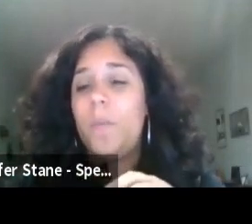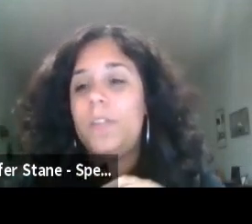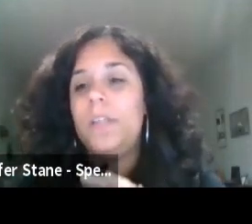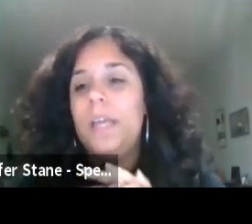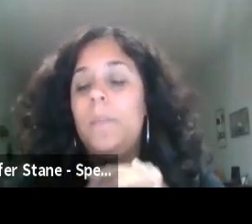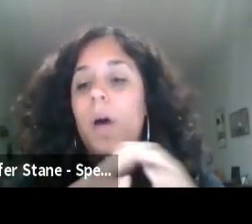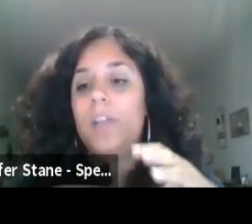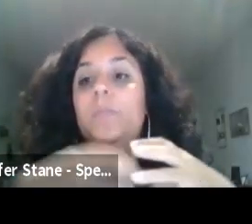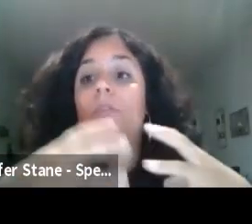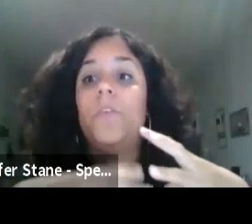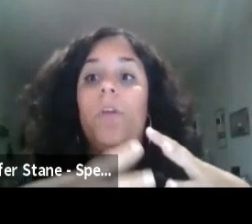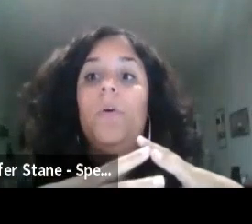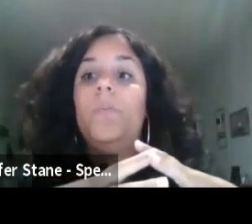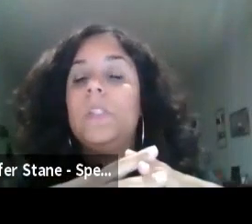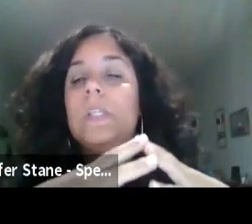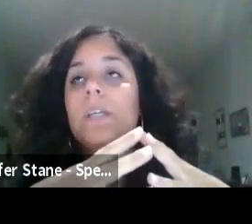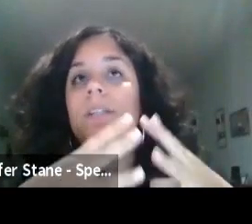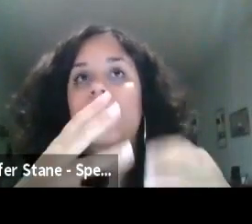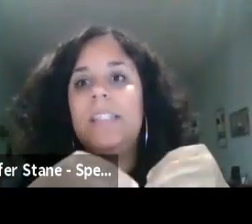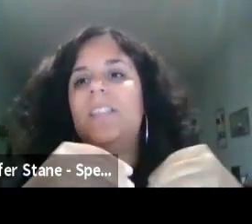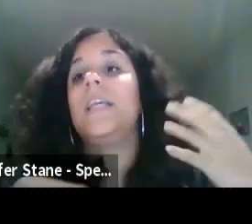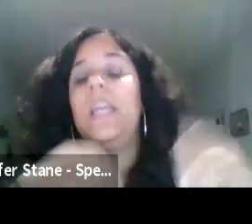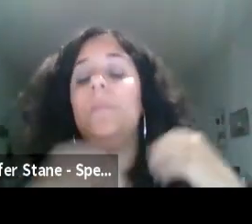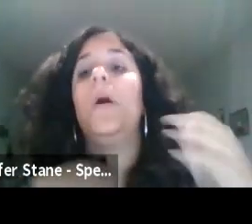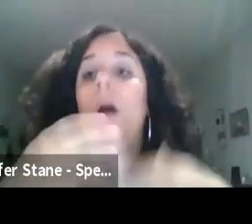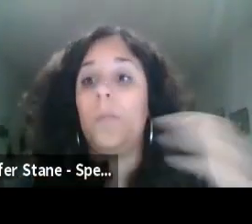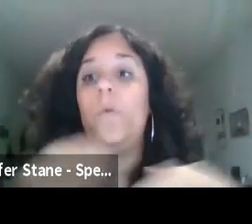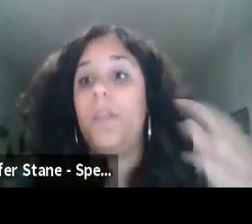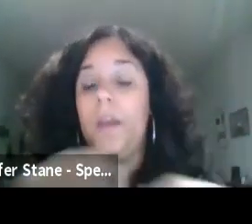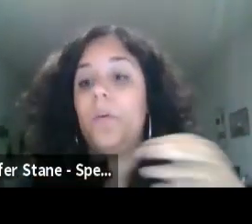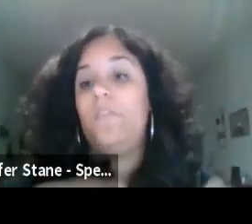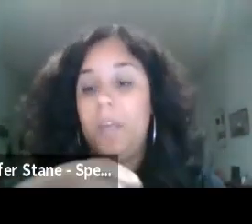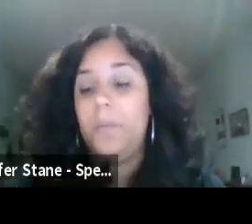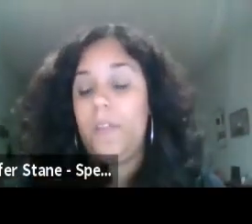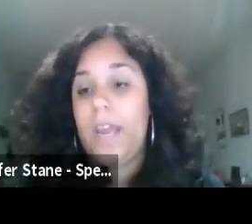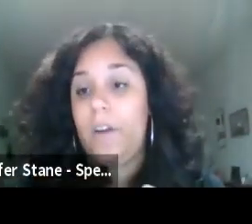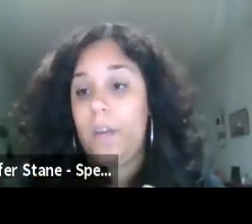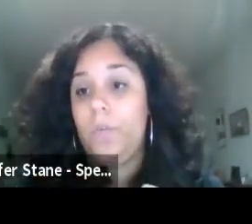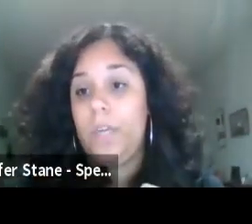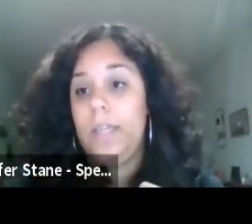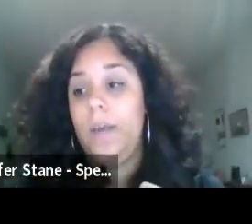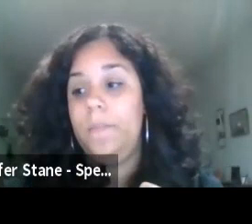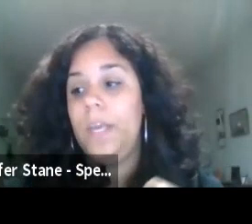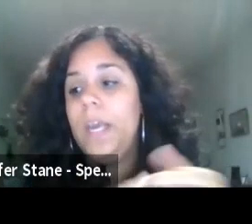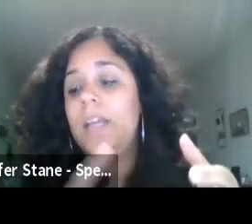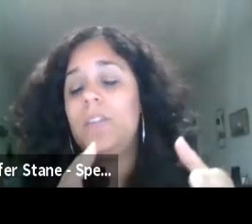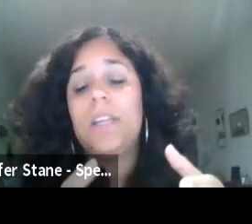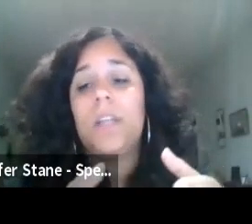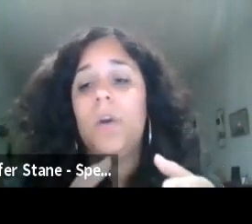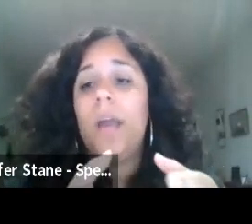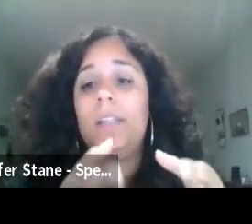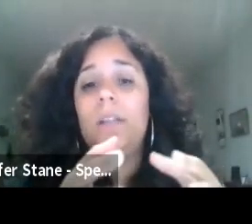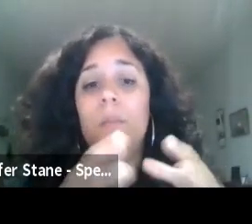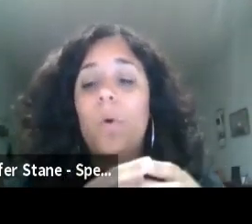So it's almost impossible for those dentists to keep up with the number of people in that area who need them. And as you